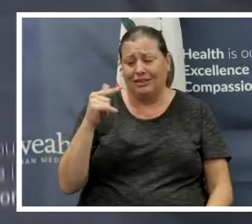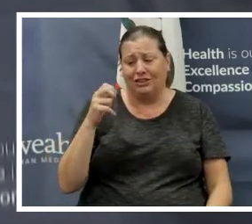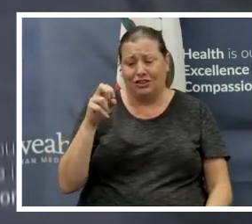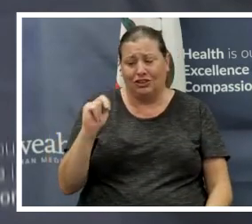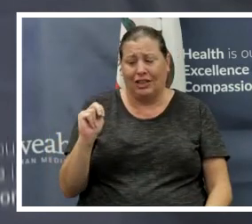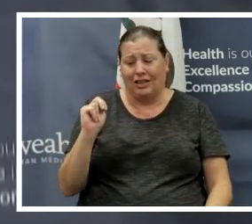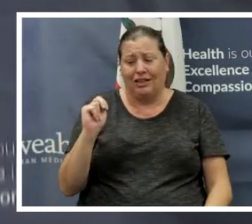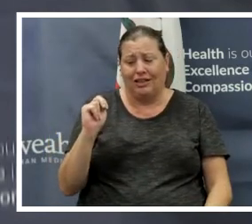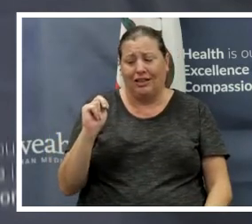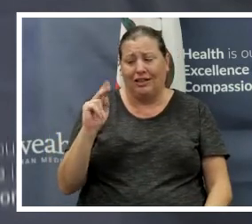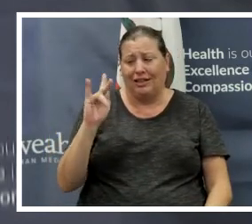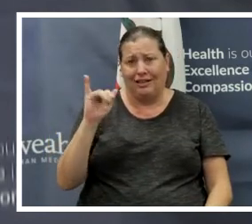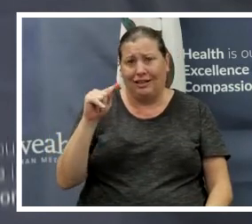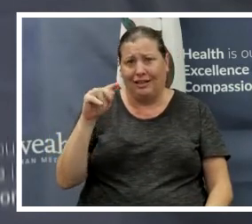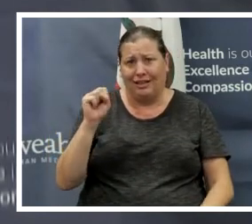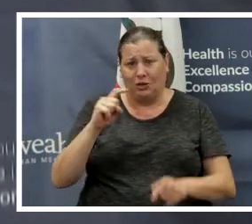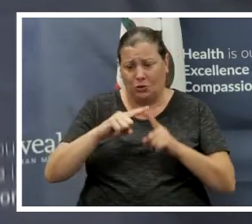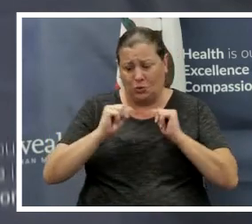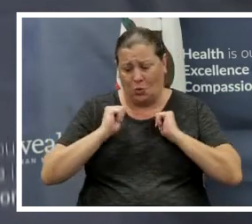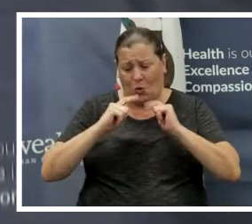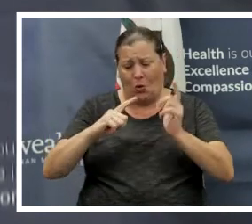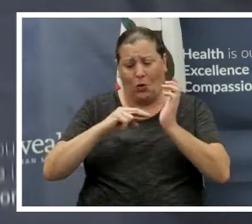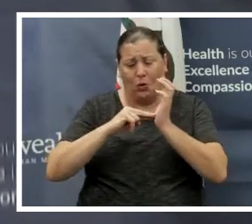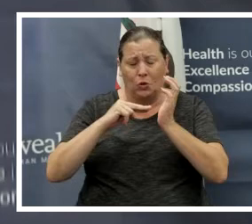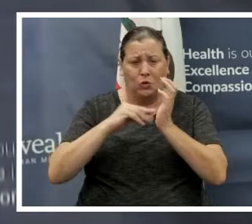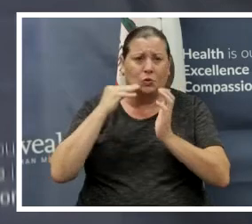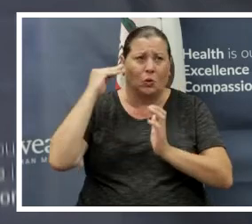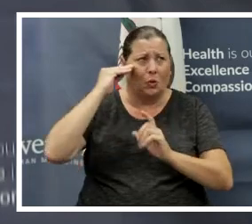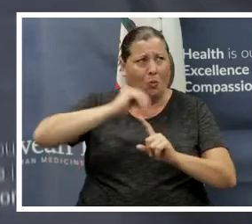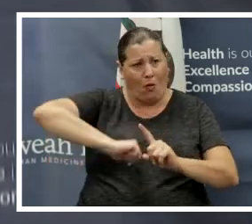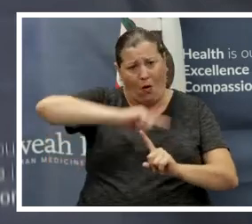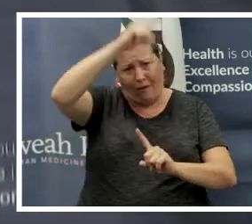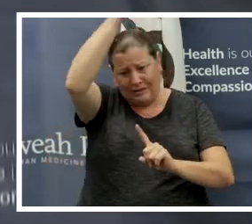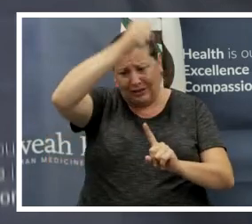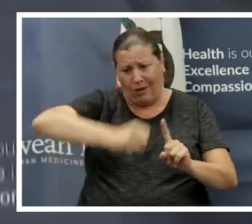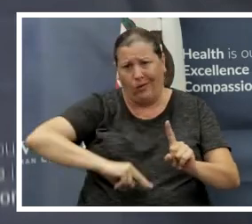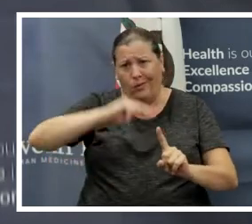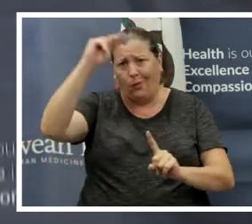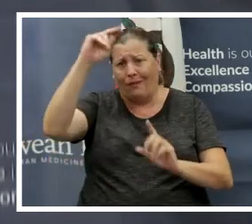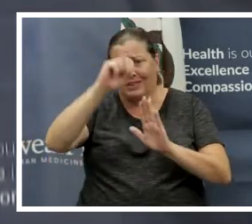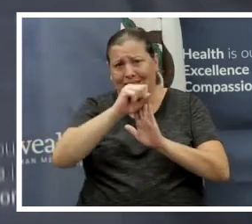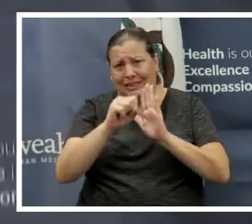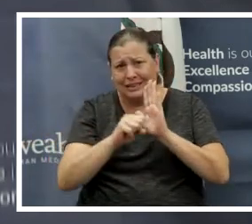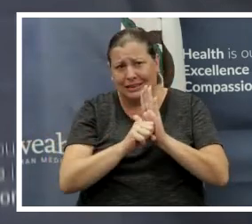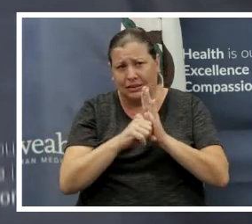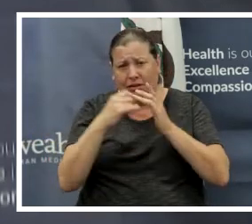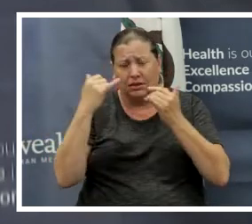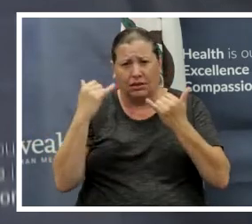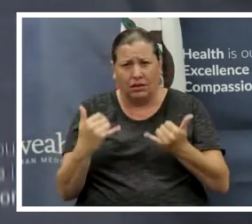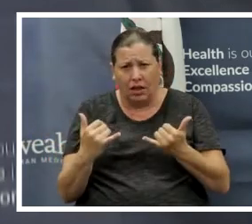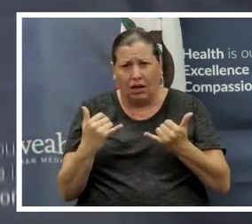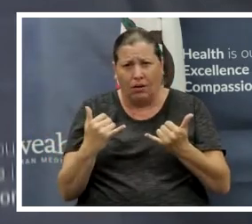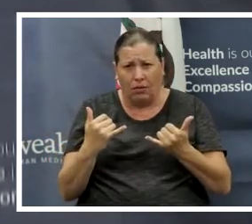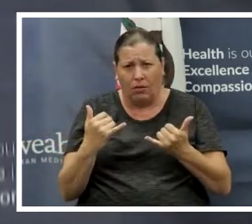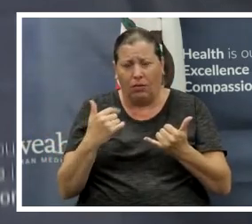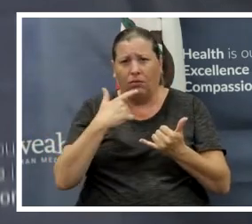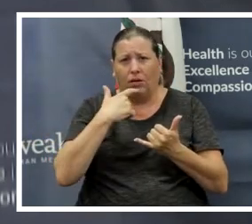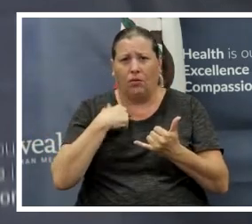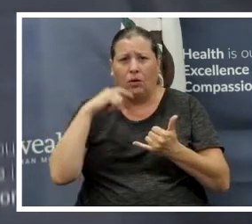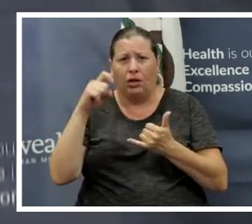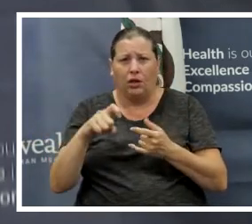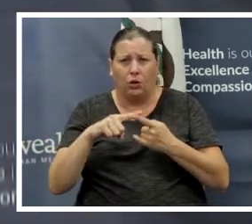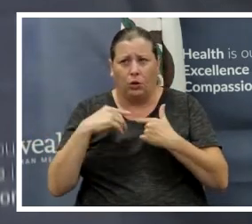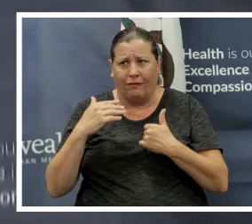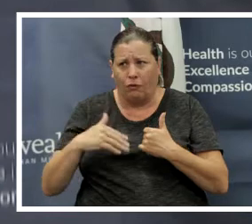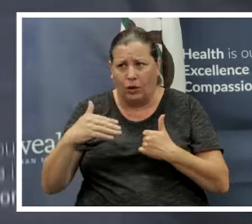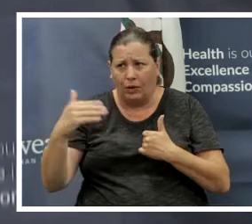the nursing homes up and down the state and has implemented orders where we now need to more frequently test our patients